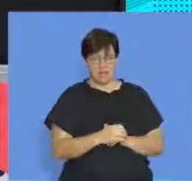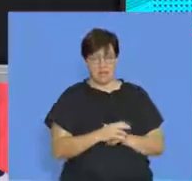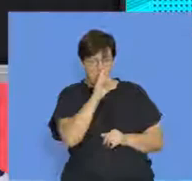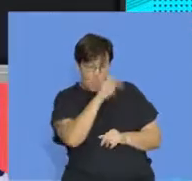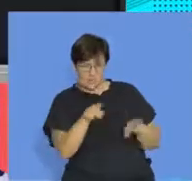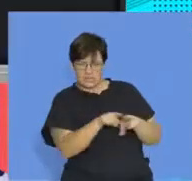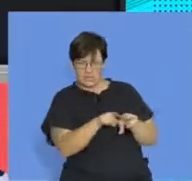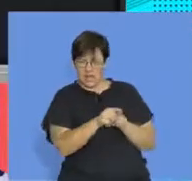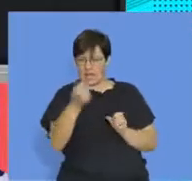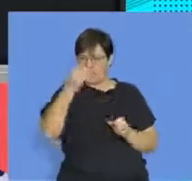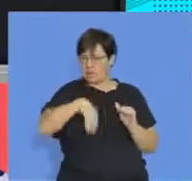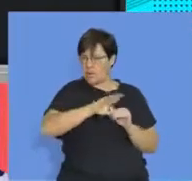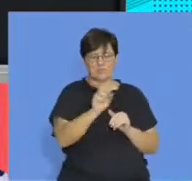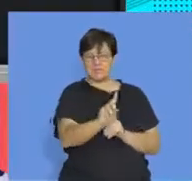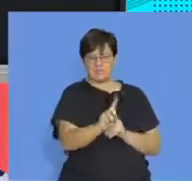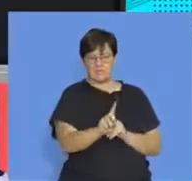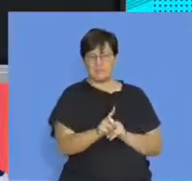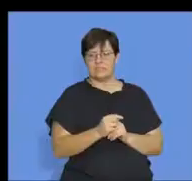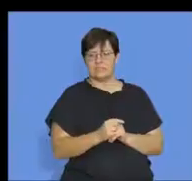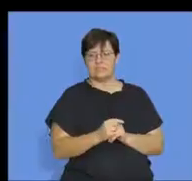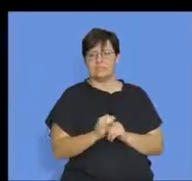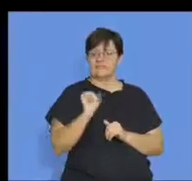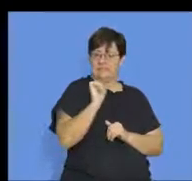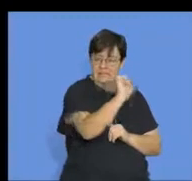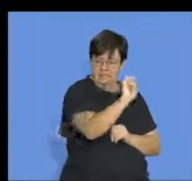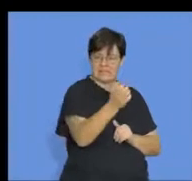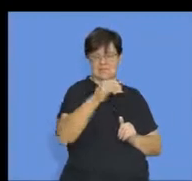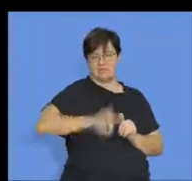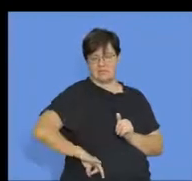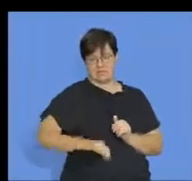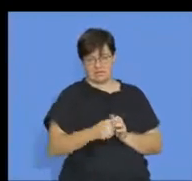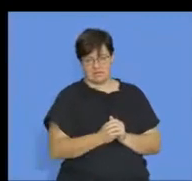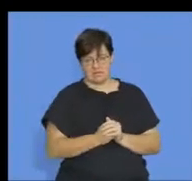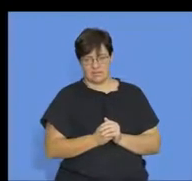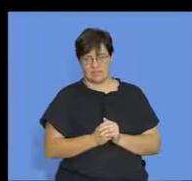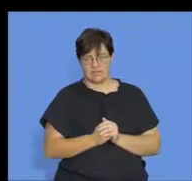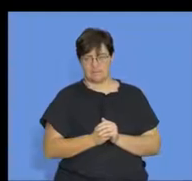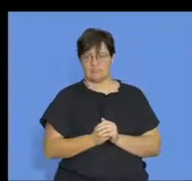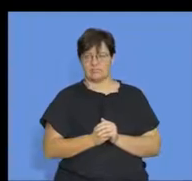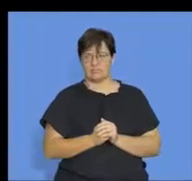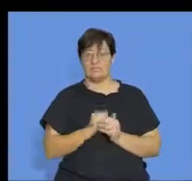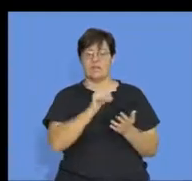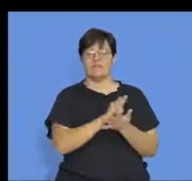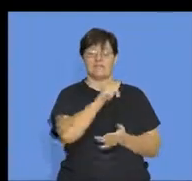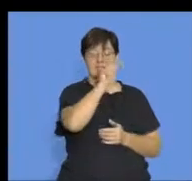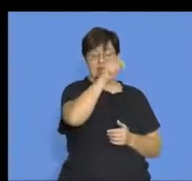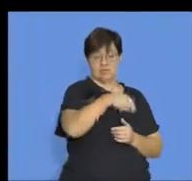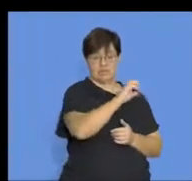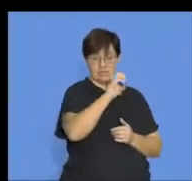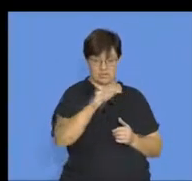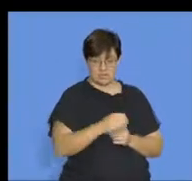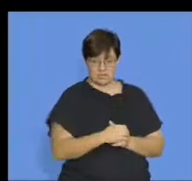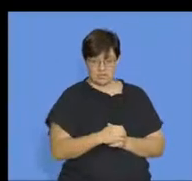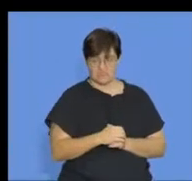bonus, guys, right? Although it may seem like a bonus, here we're talking about his salary, right? So